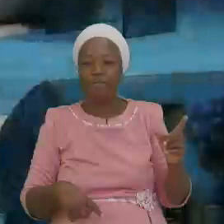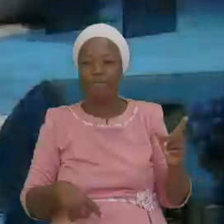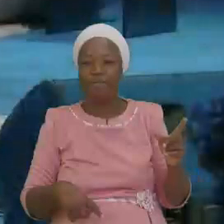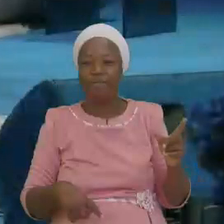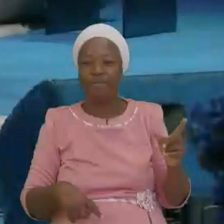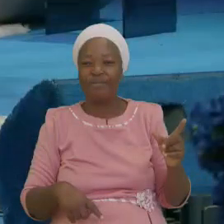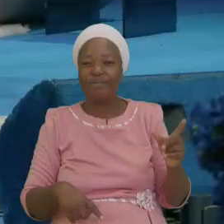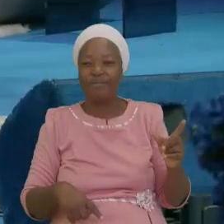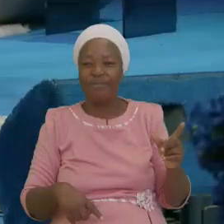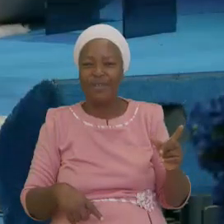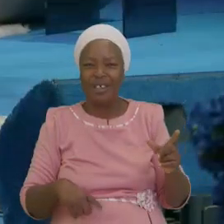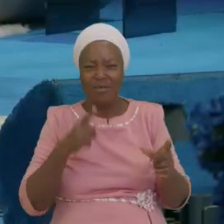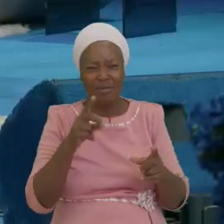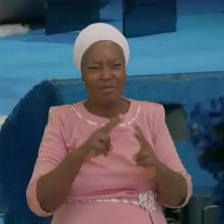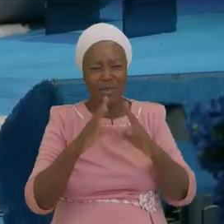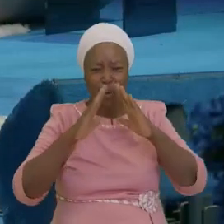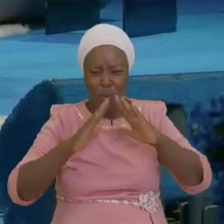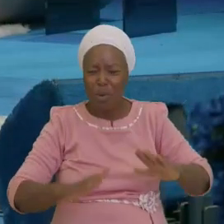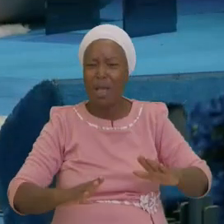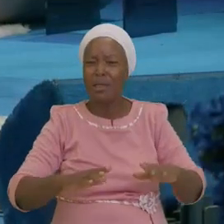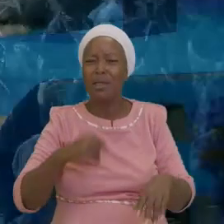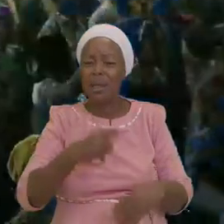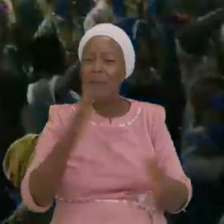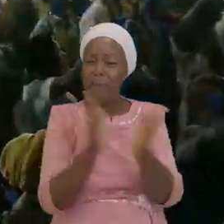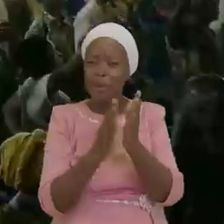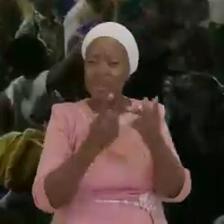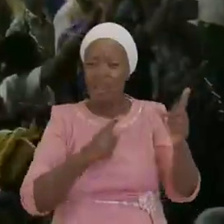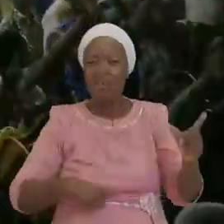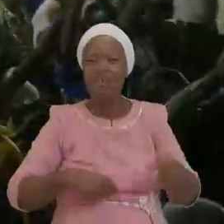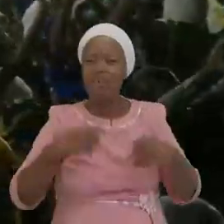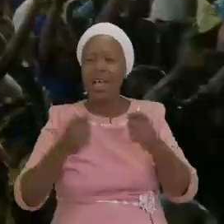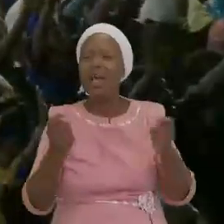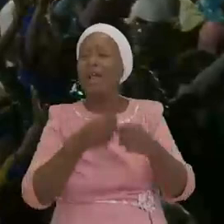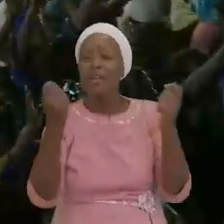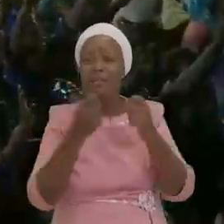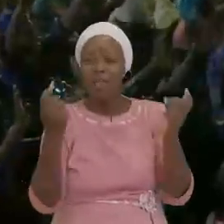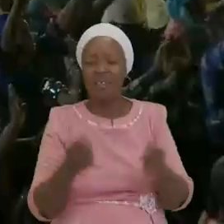You are too quiet. I said, praise the Lord.